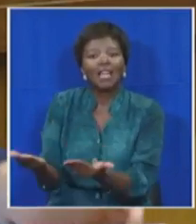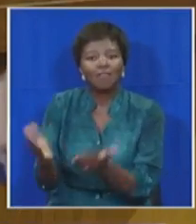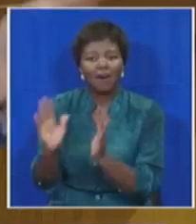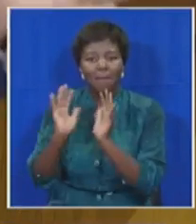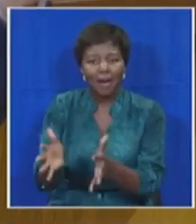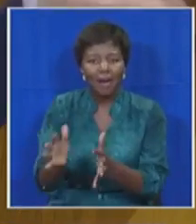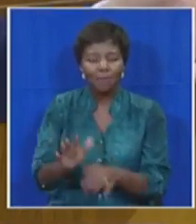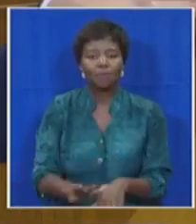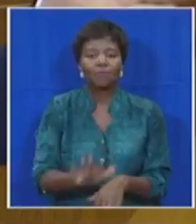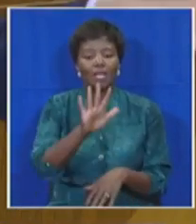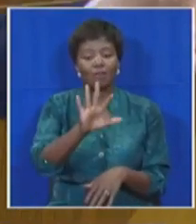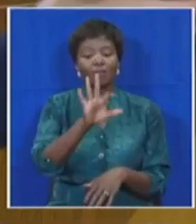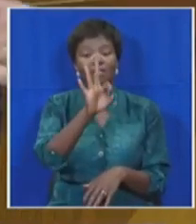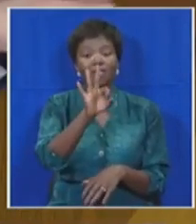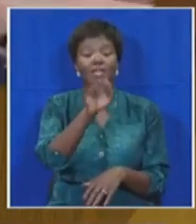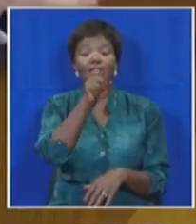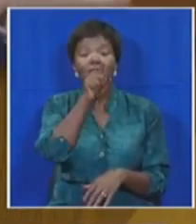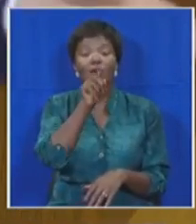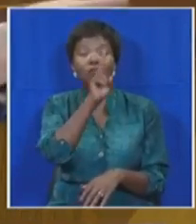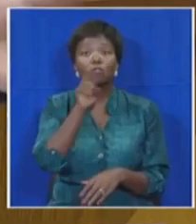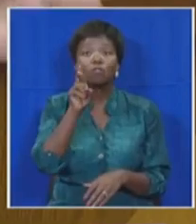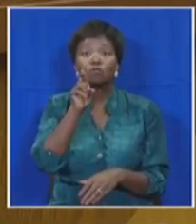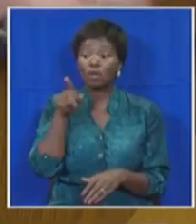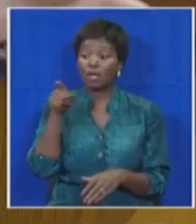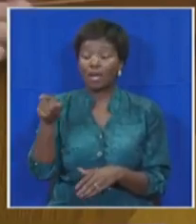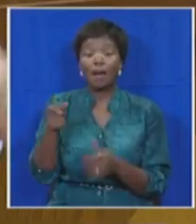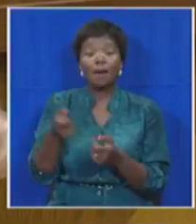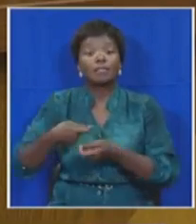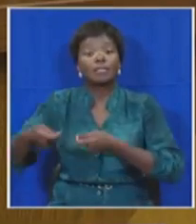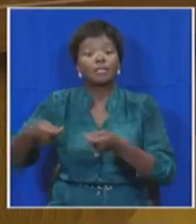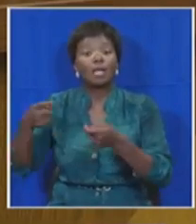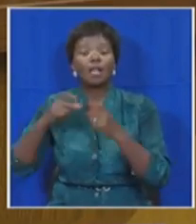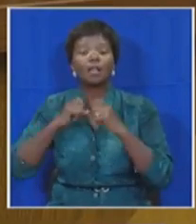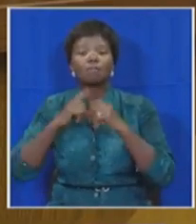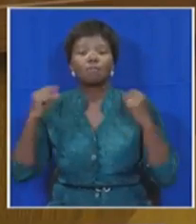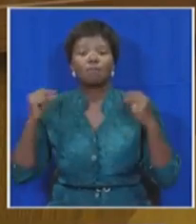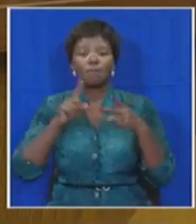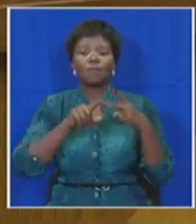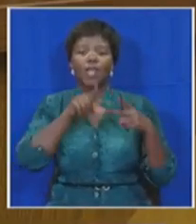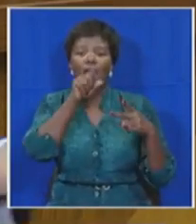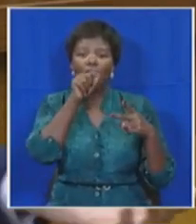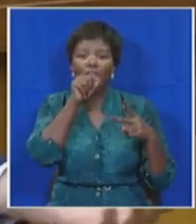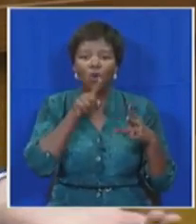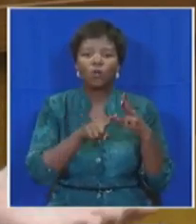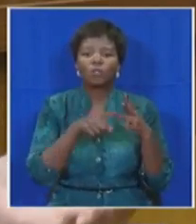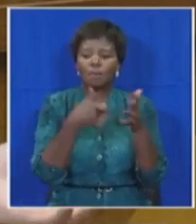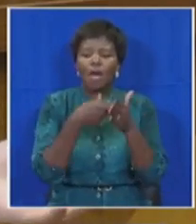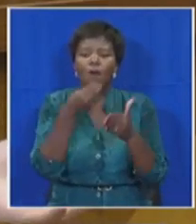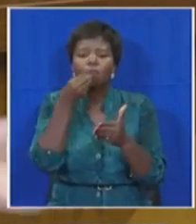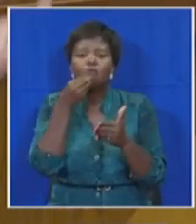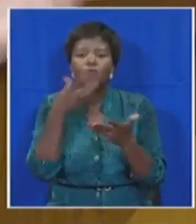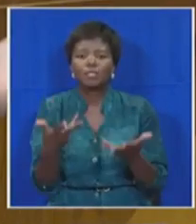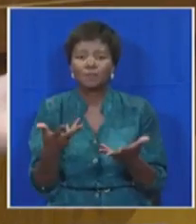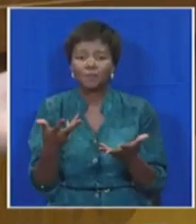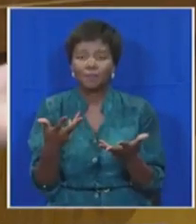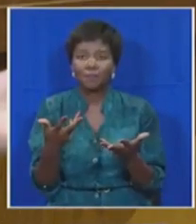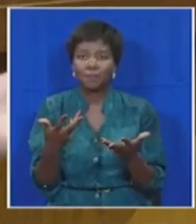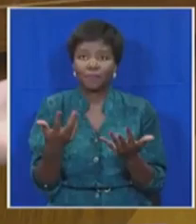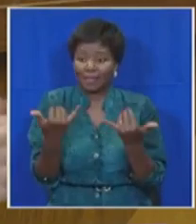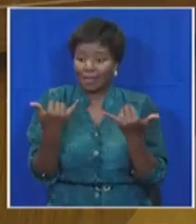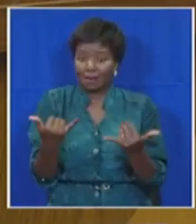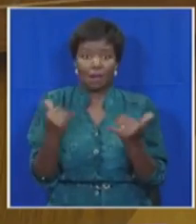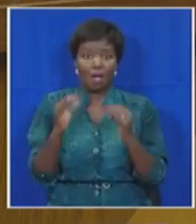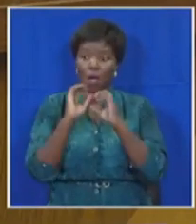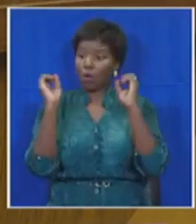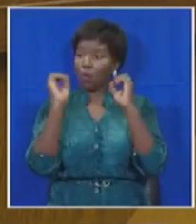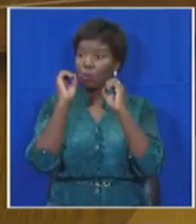53,000 rands worth of government money spent on KFC, Nando's and fast food. Not breaking any records